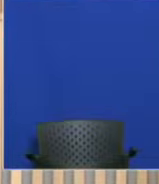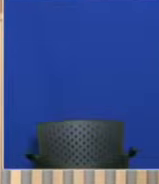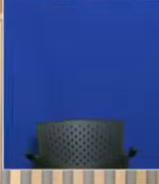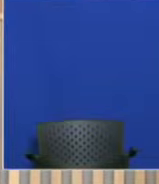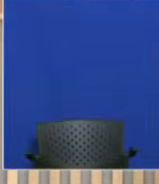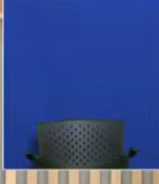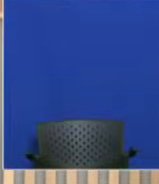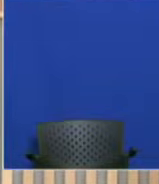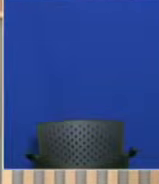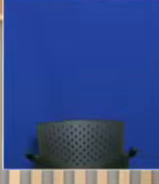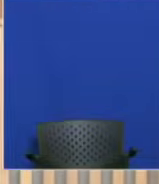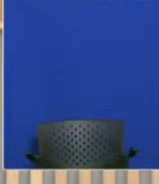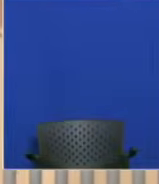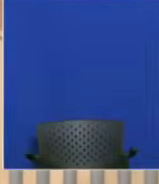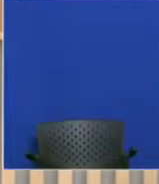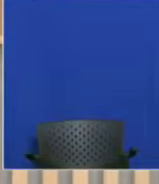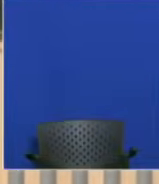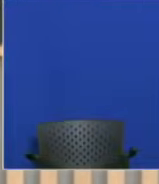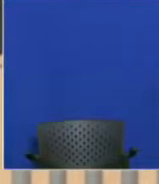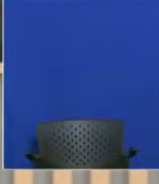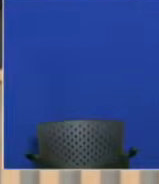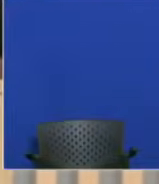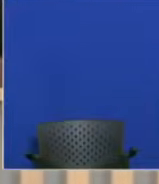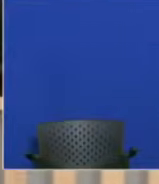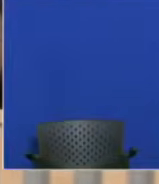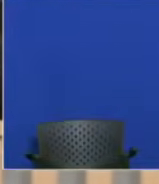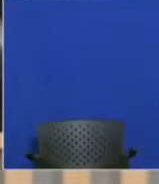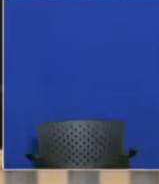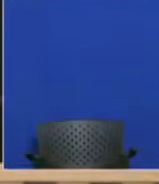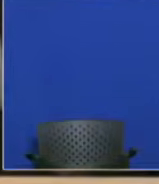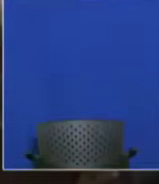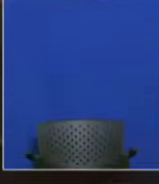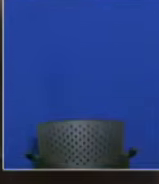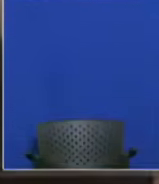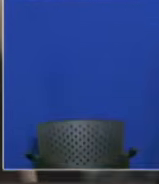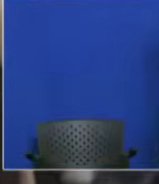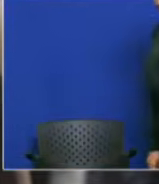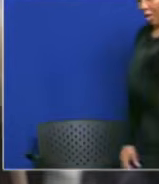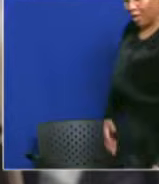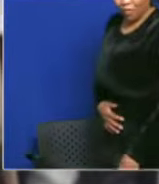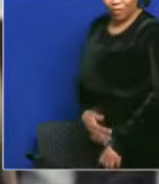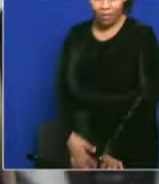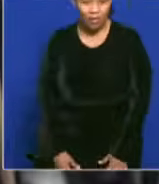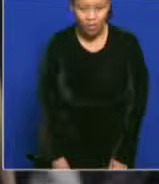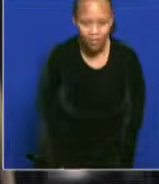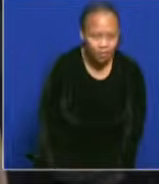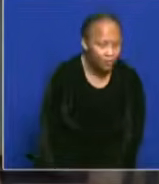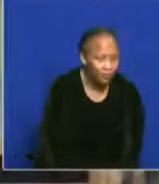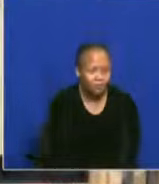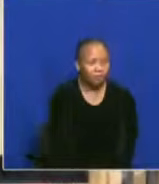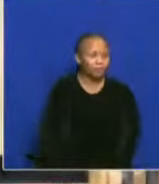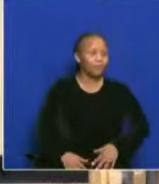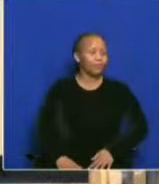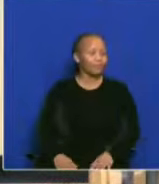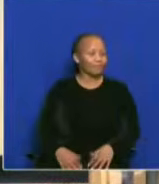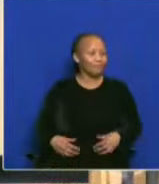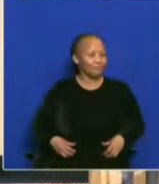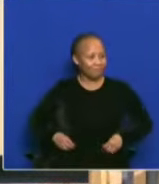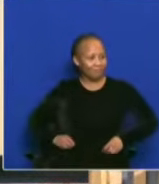It's 11:29. We are ready to resume the session. Please make sure that your devices are off or on silent. Thank